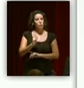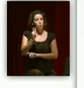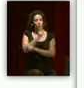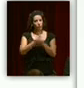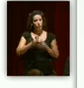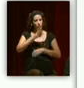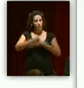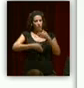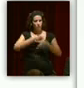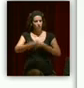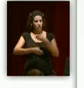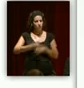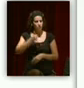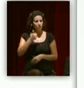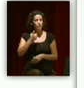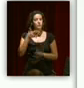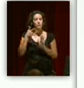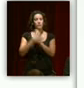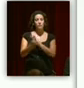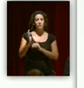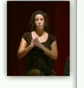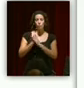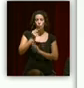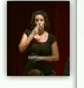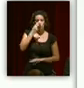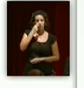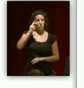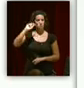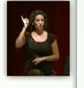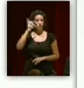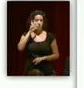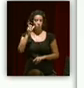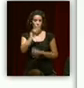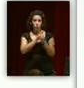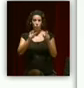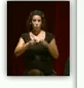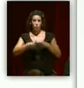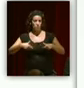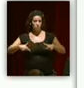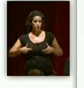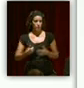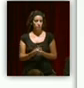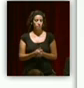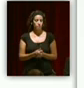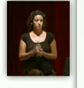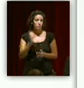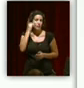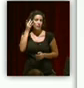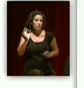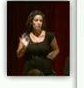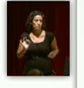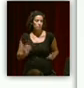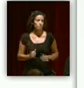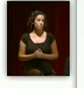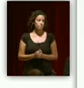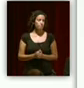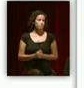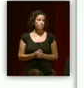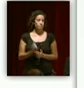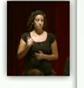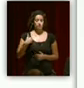have all that many users. So in doing so, we would make this product more interesting and thus encourage